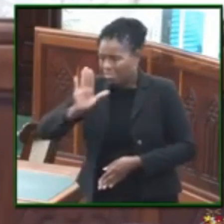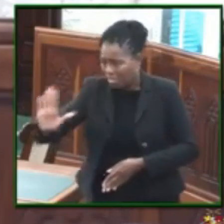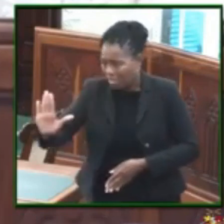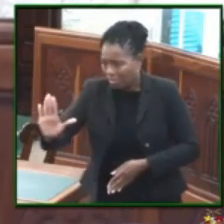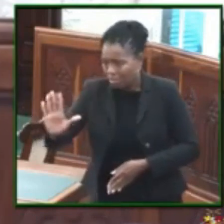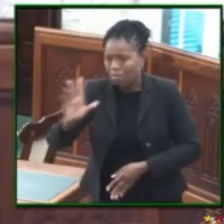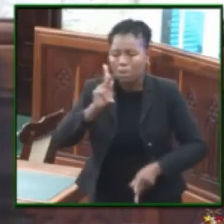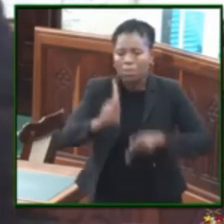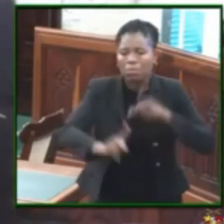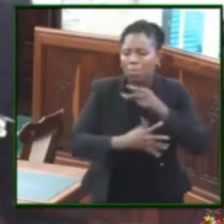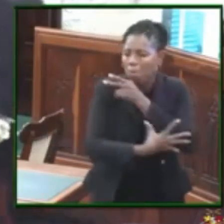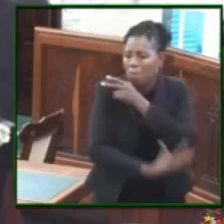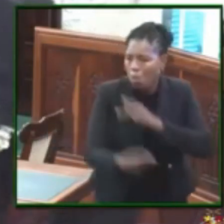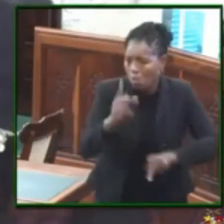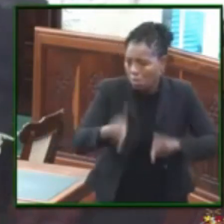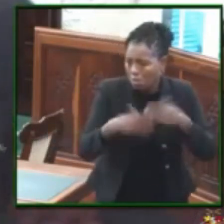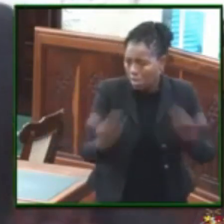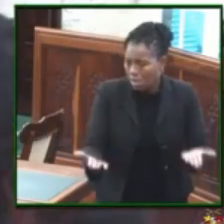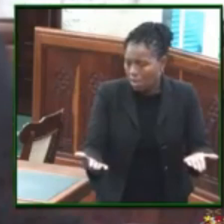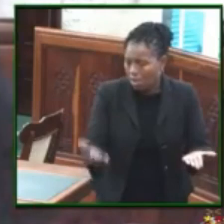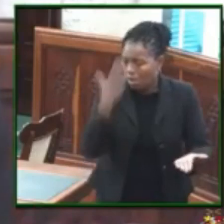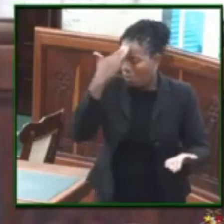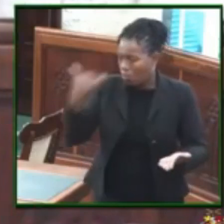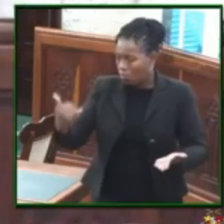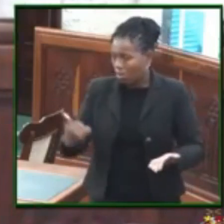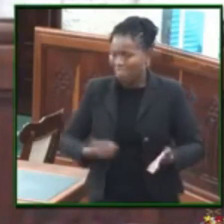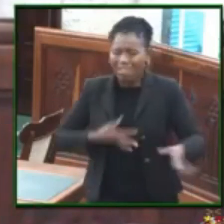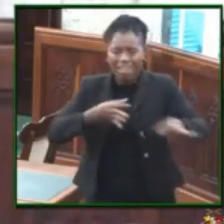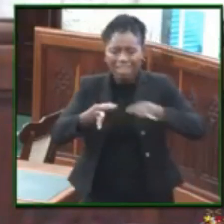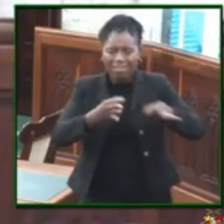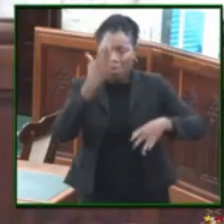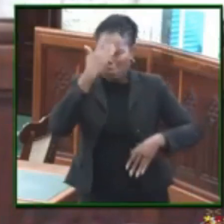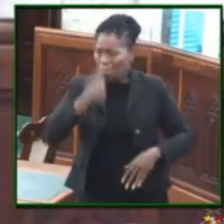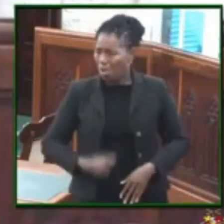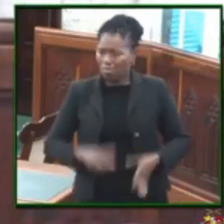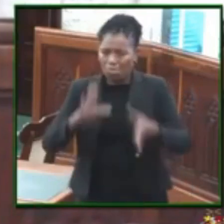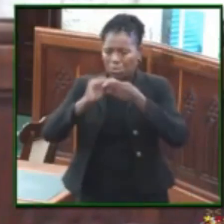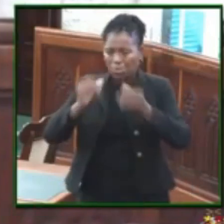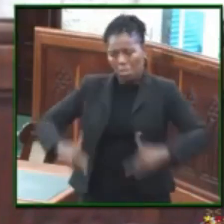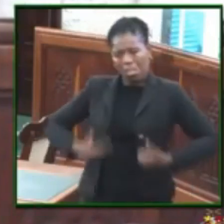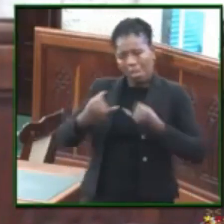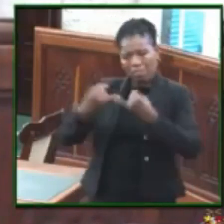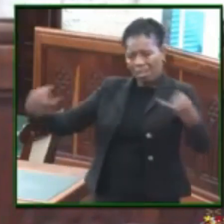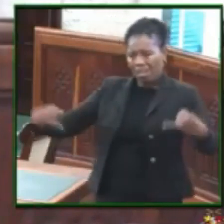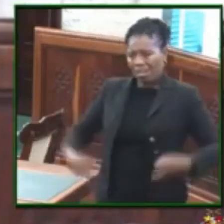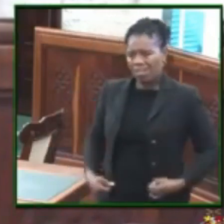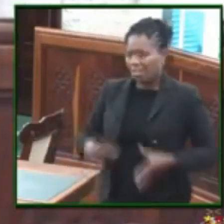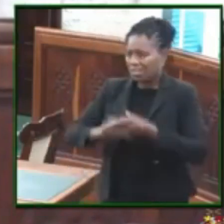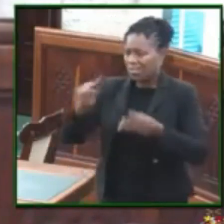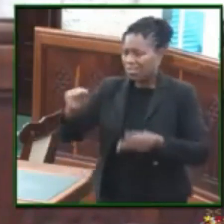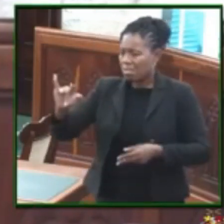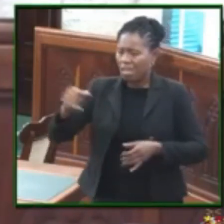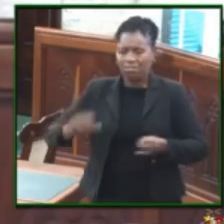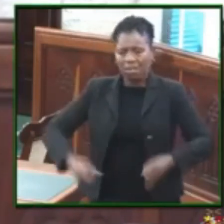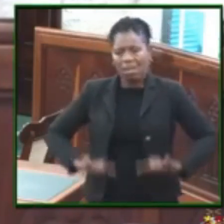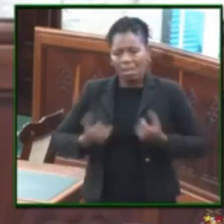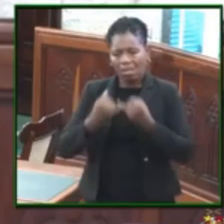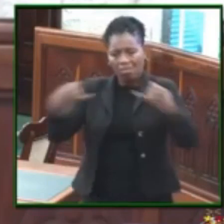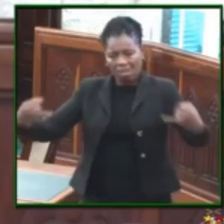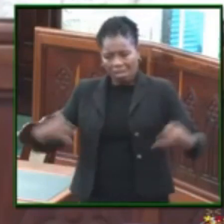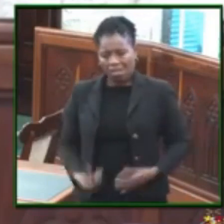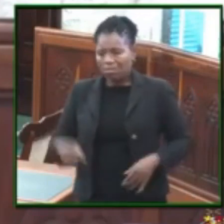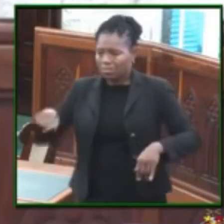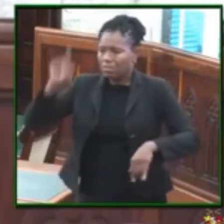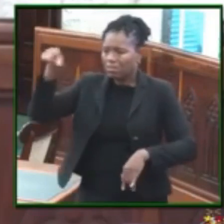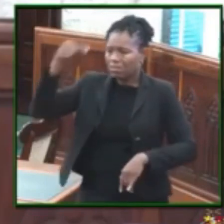Why? What's the explanation? Don't talk about lifelines. Don't talk about the NIS as a lifeline when this